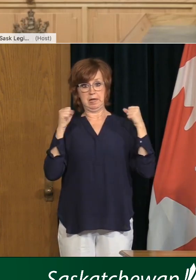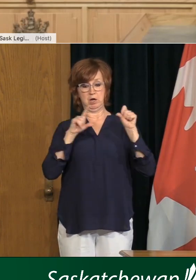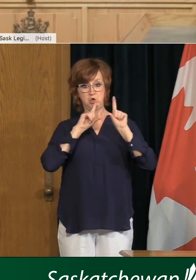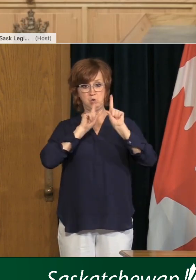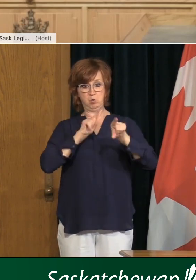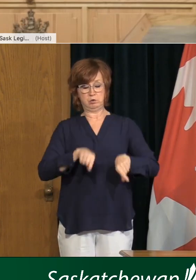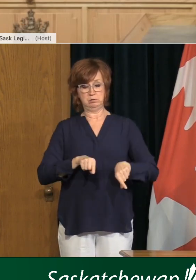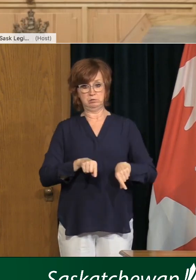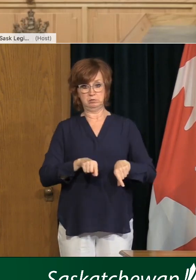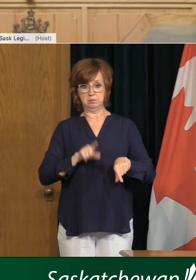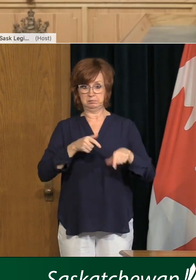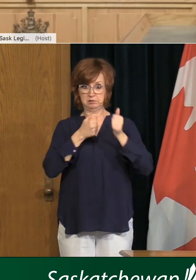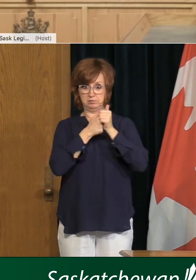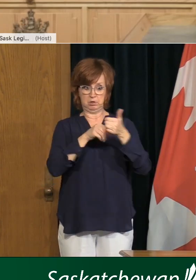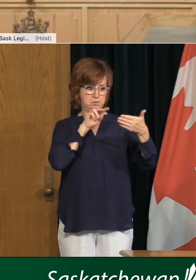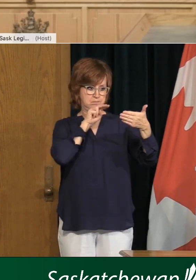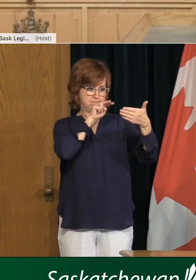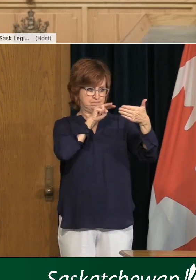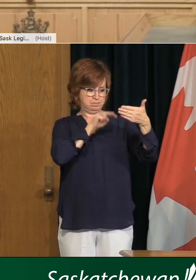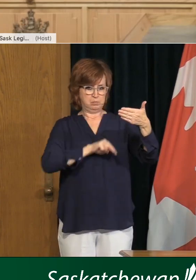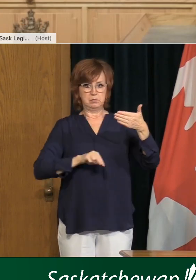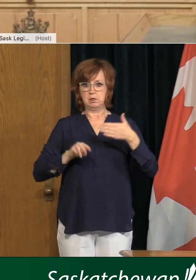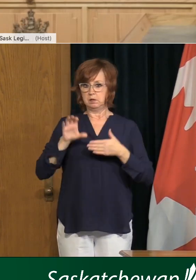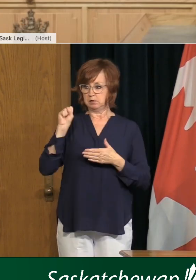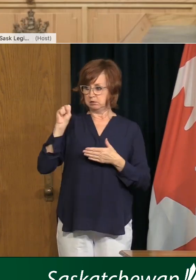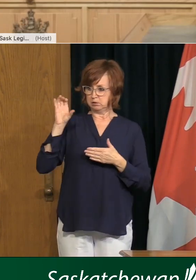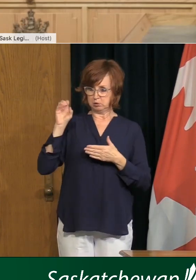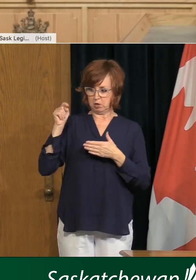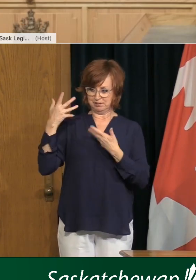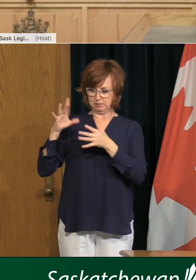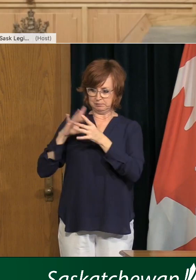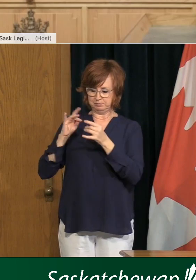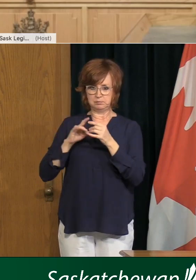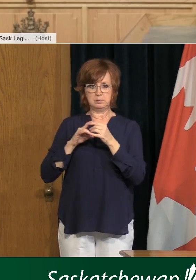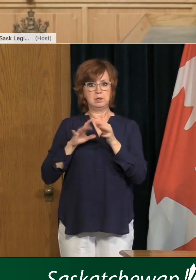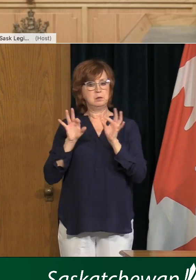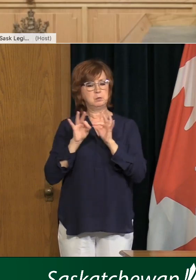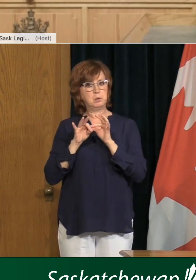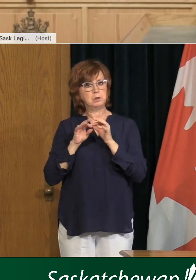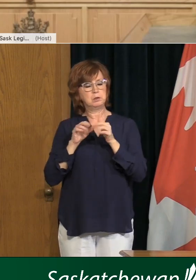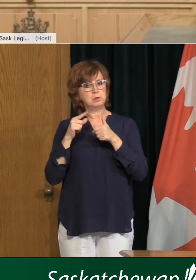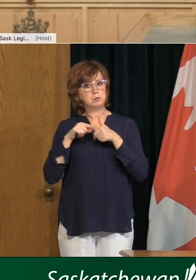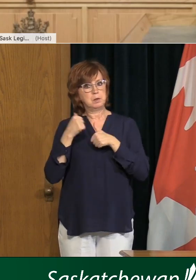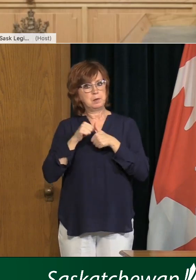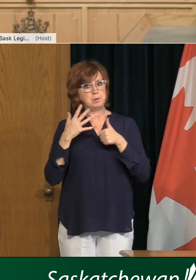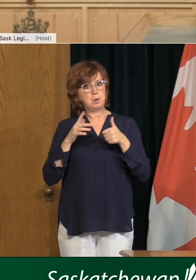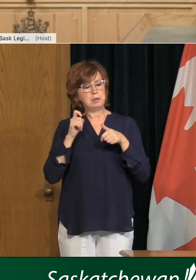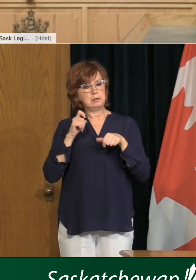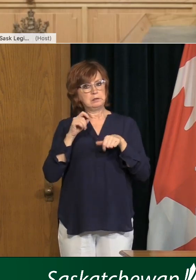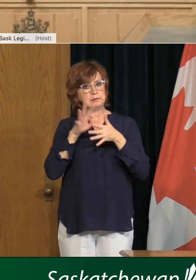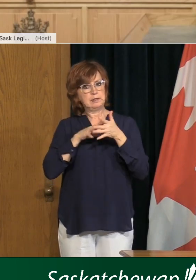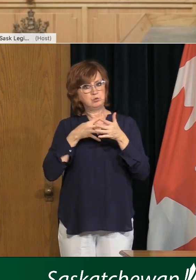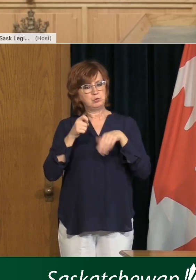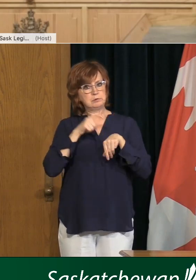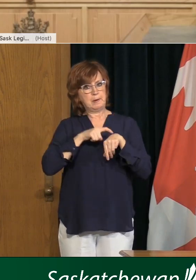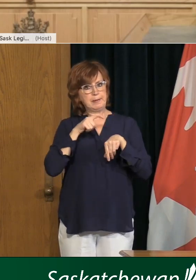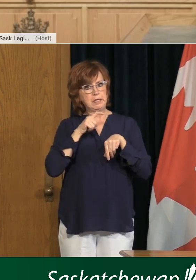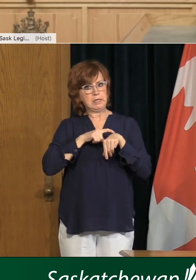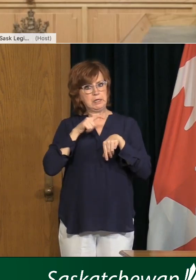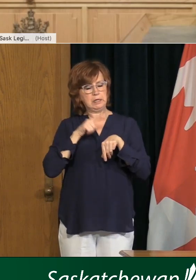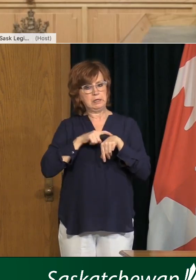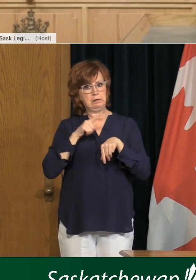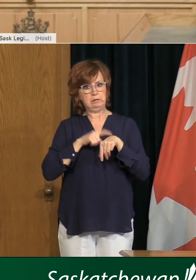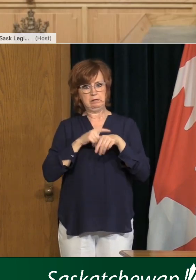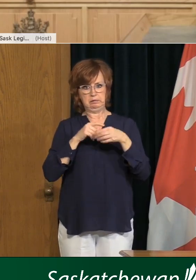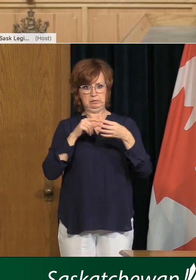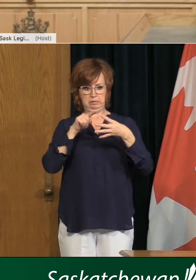be carefully considered based on all of these parameters as the plan proceeds. You will notice that only